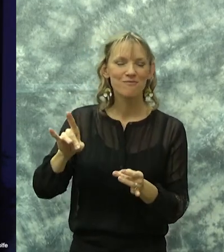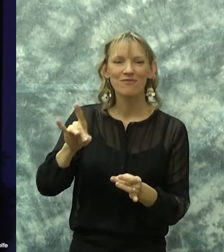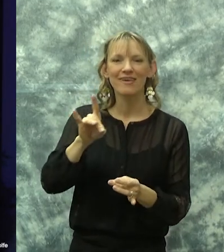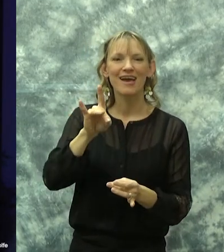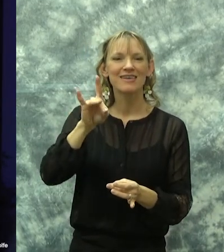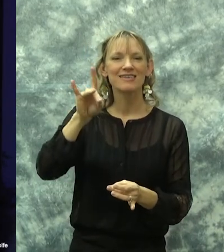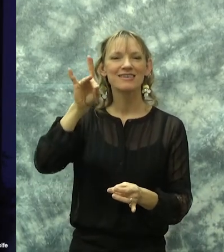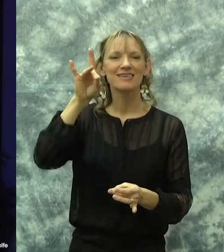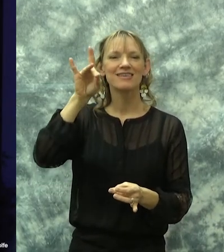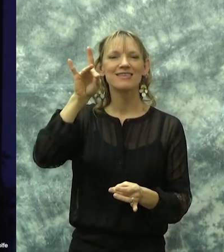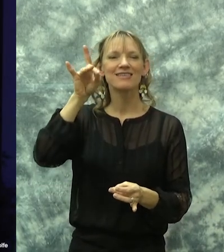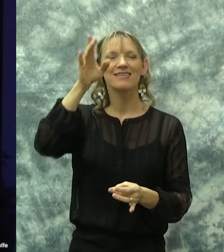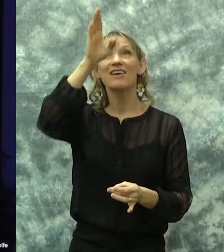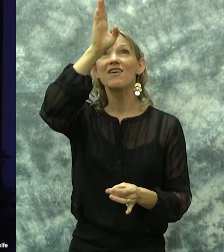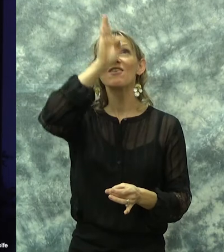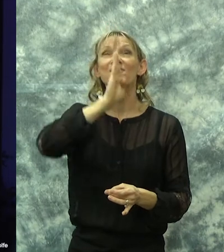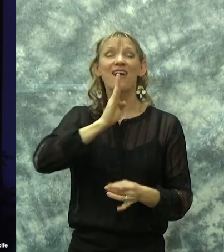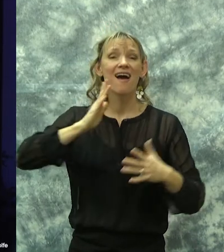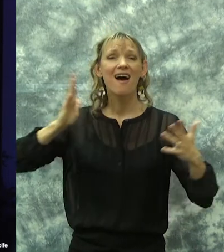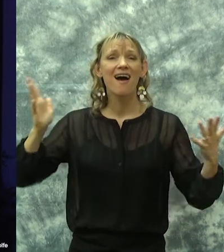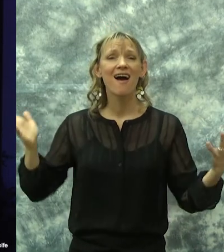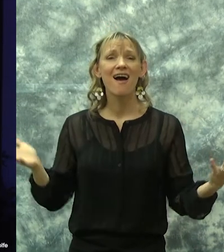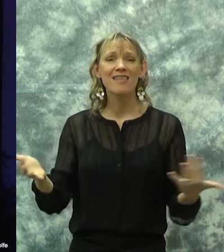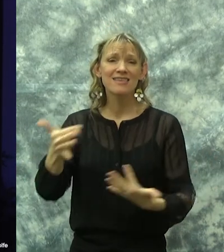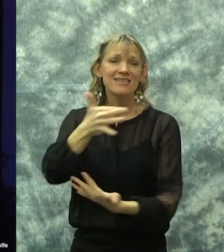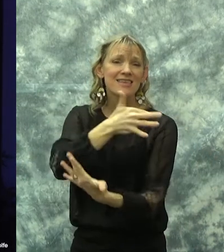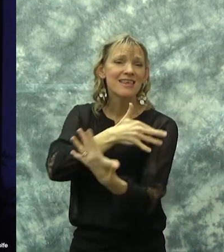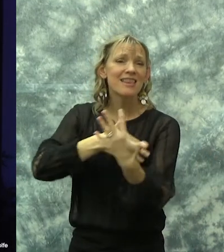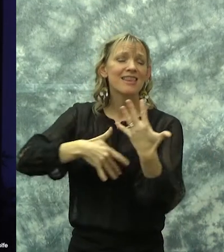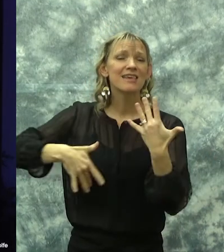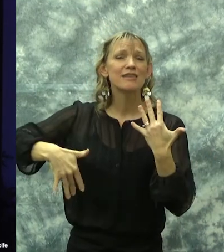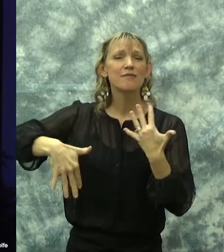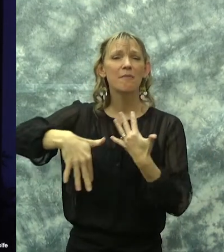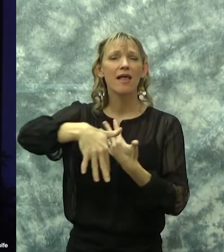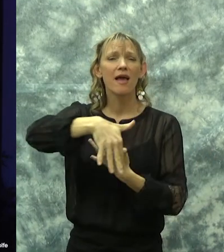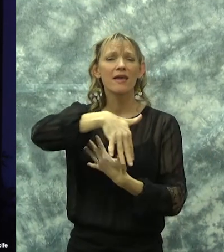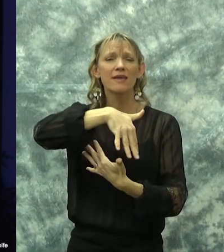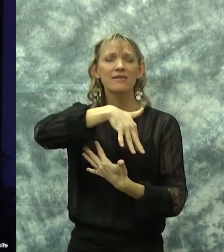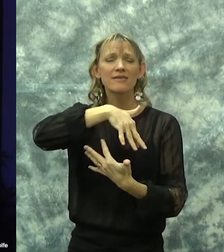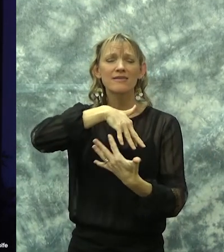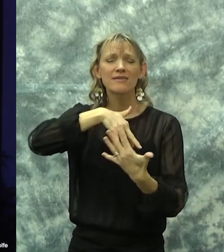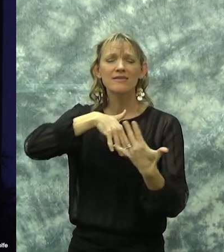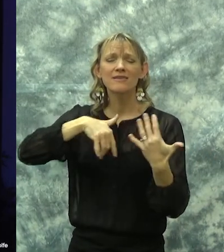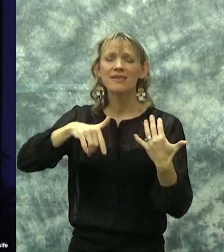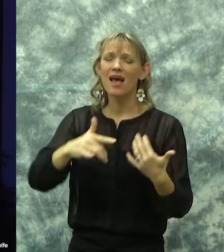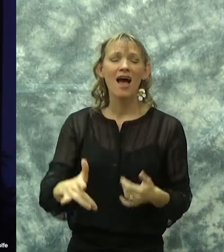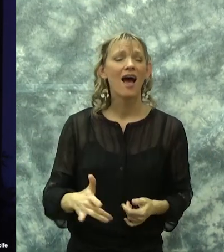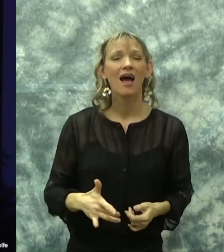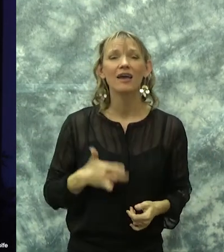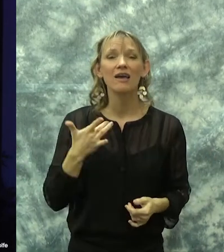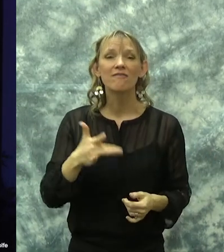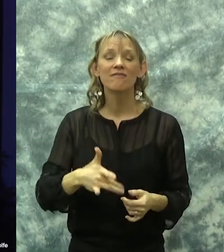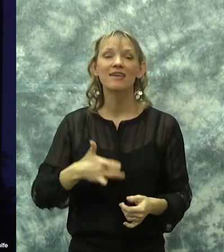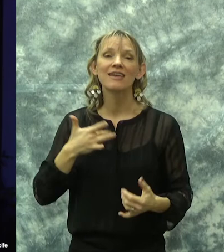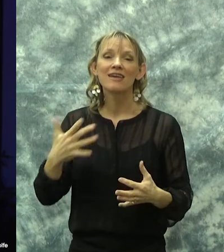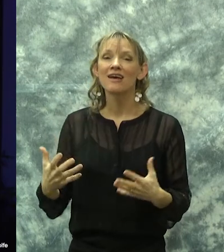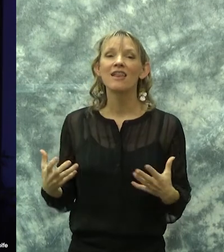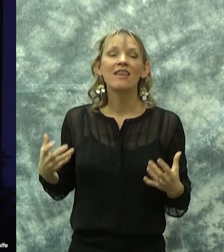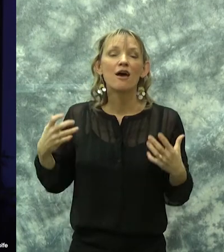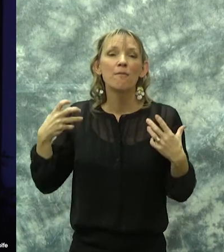Surely the presence of God is in this place. I